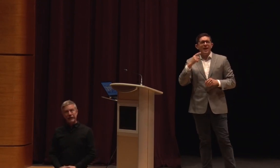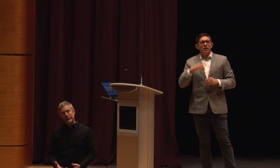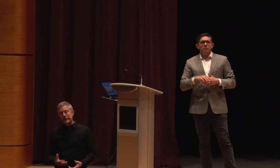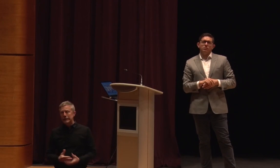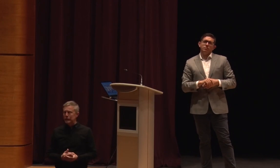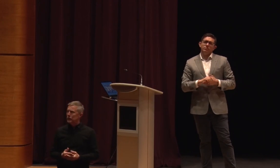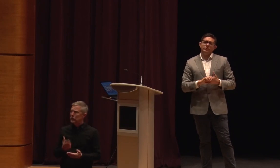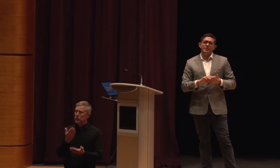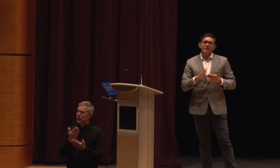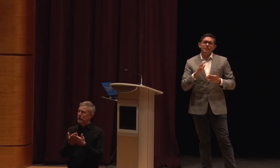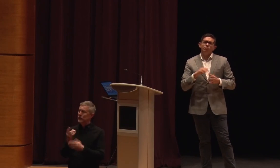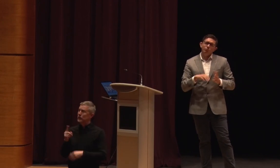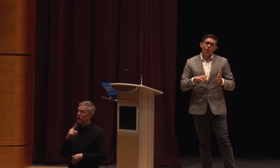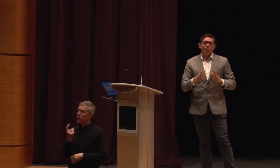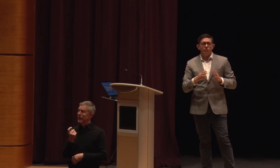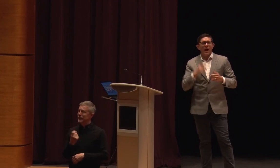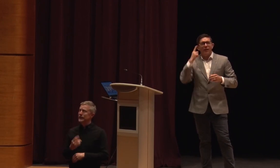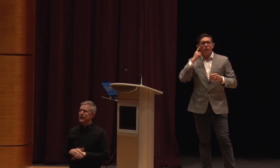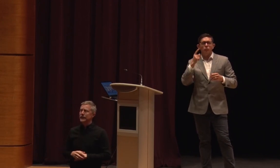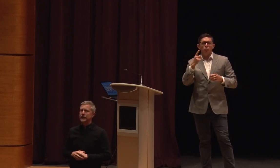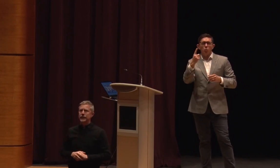That is a good question.